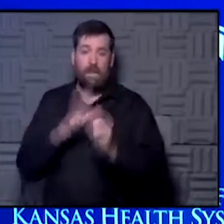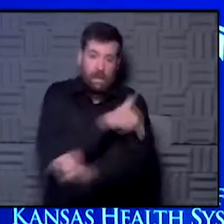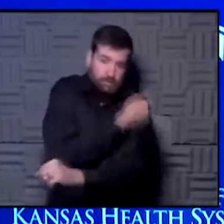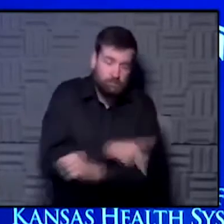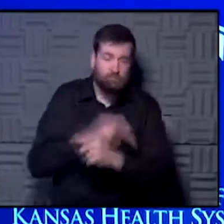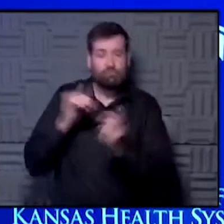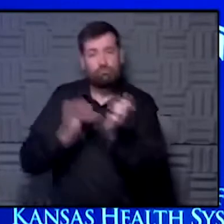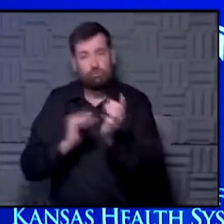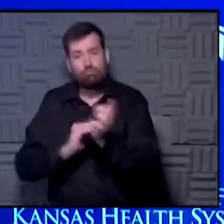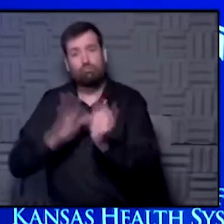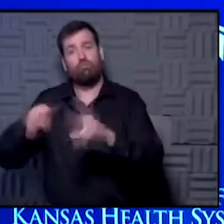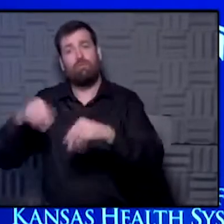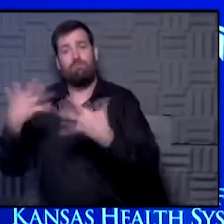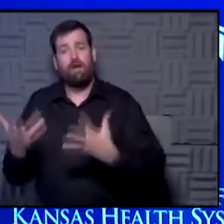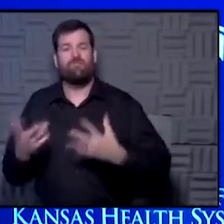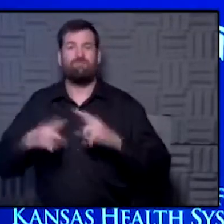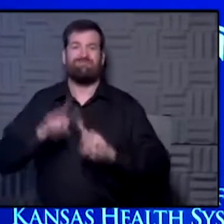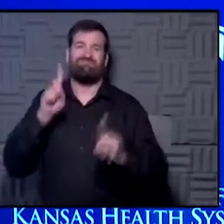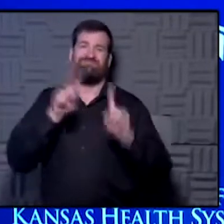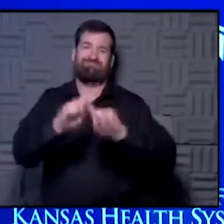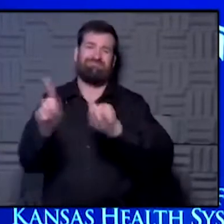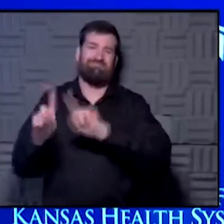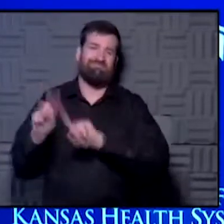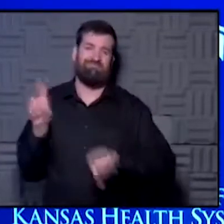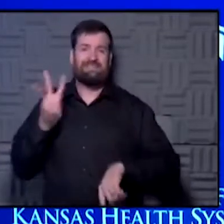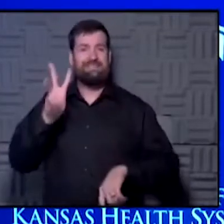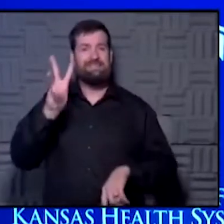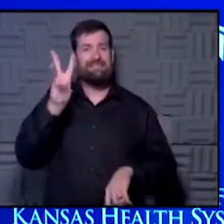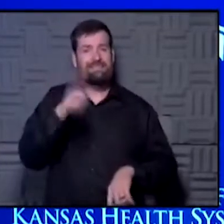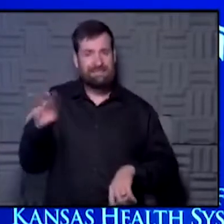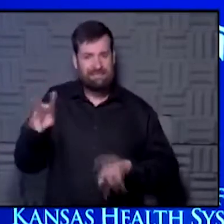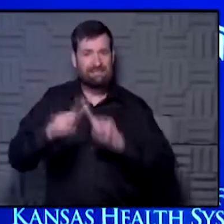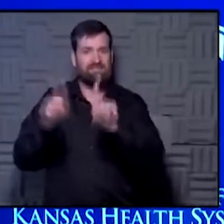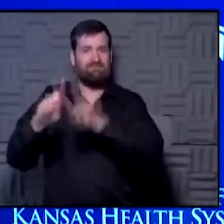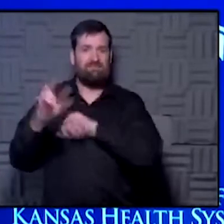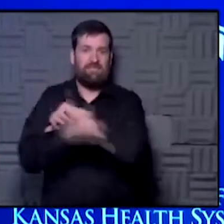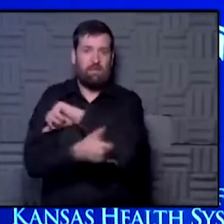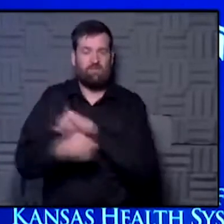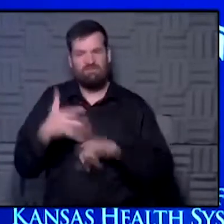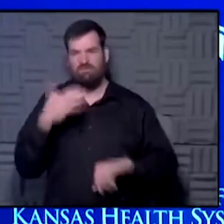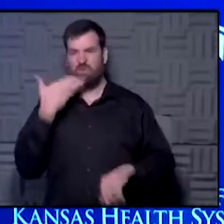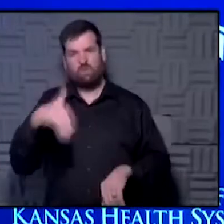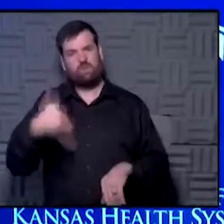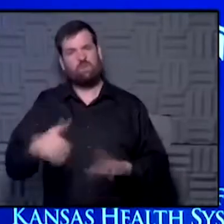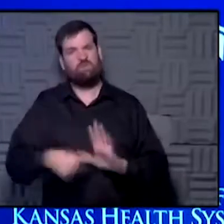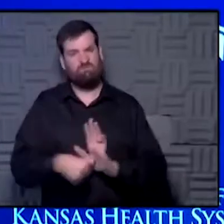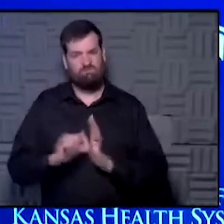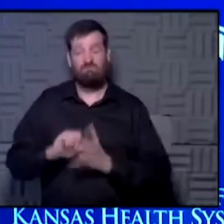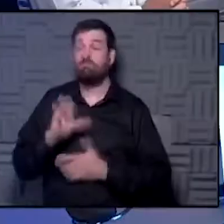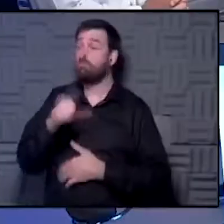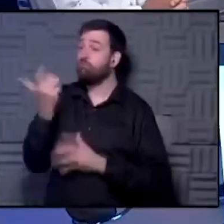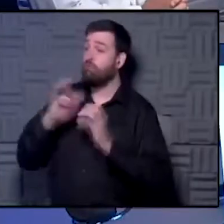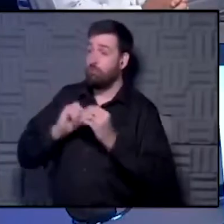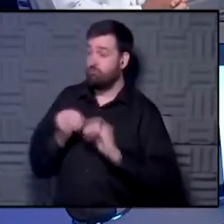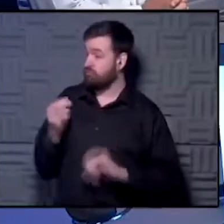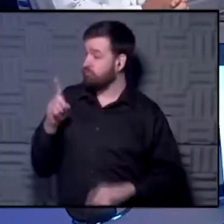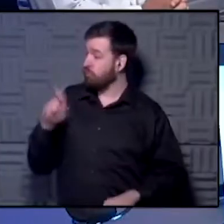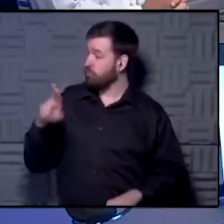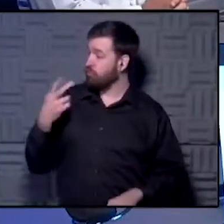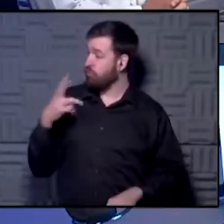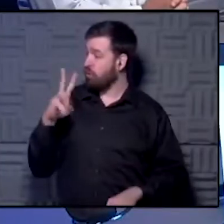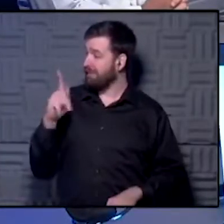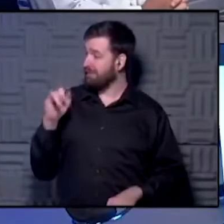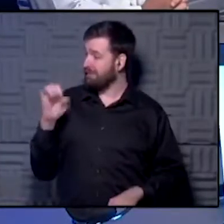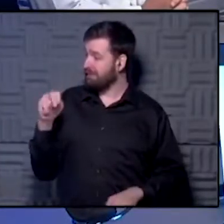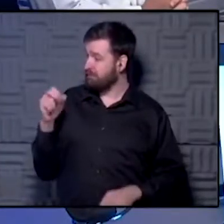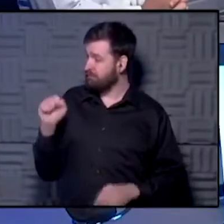and providers in 66 counties. Really impressive. Let's talk about another number. Dr. Hawkinson, how are we doing this